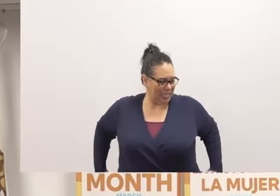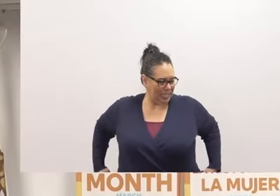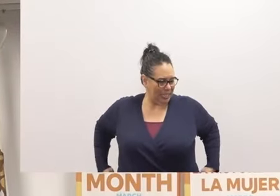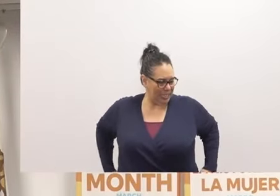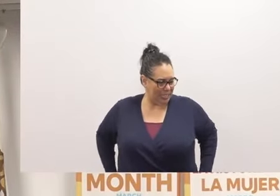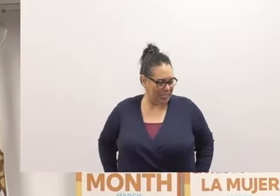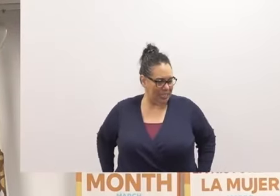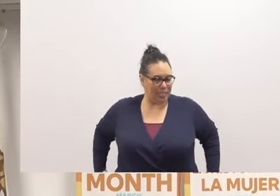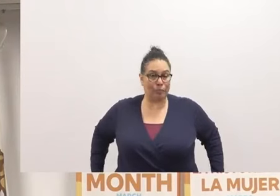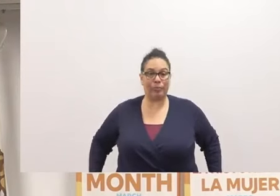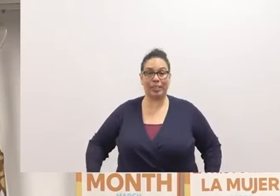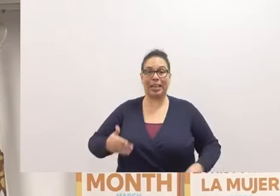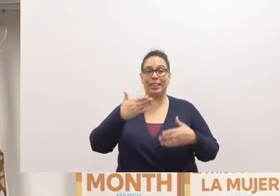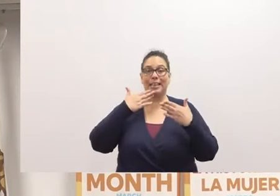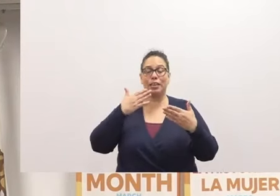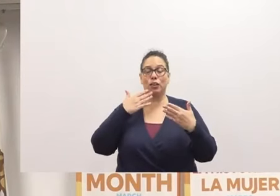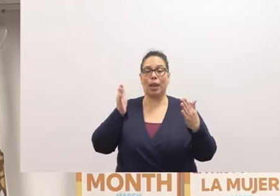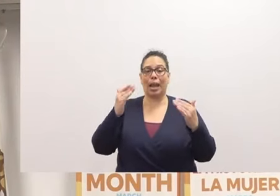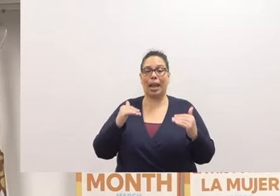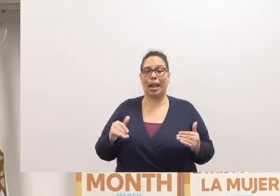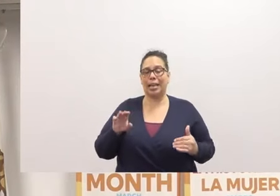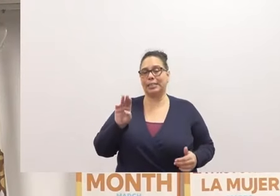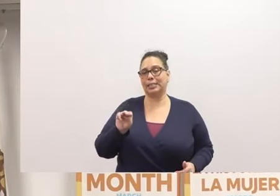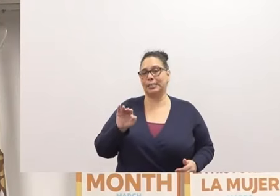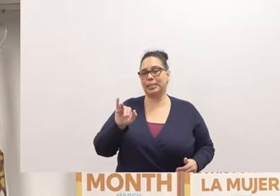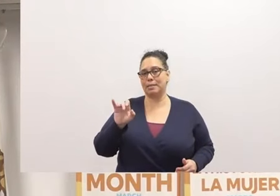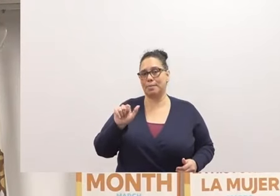Thank you. Next we have Michael.